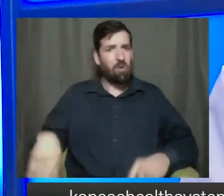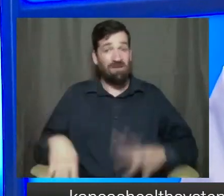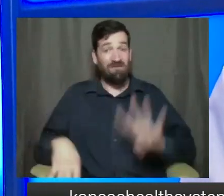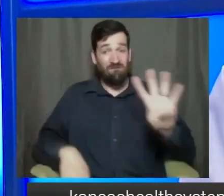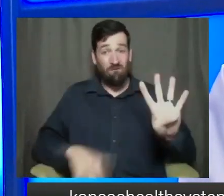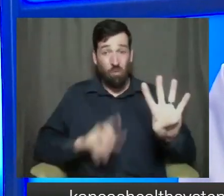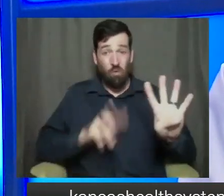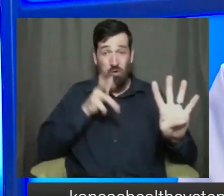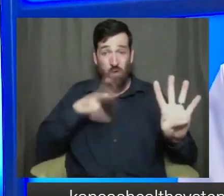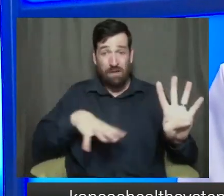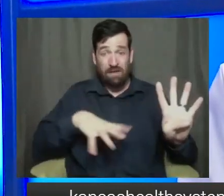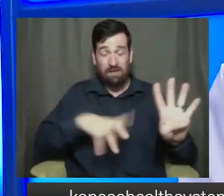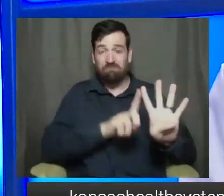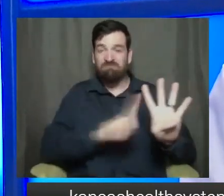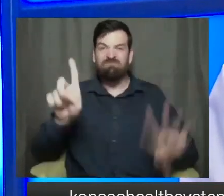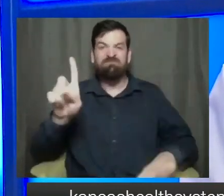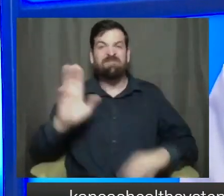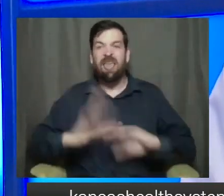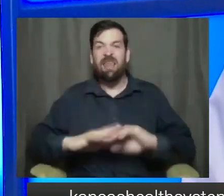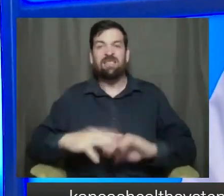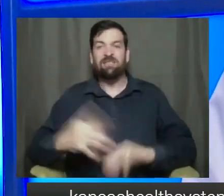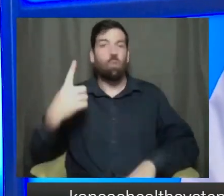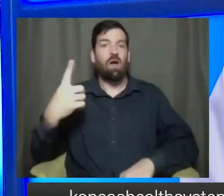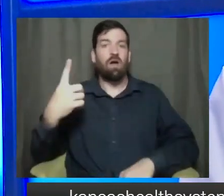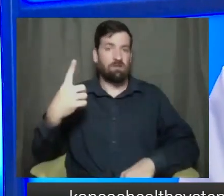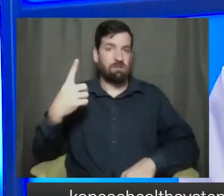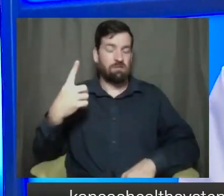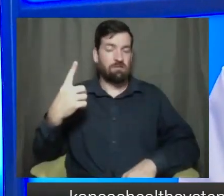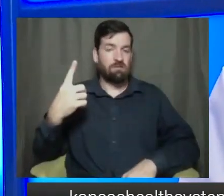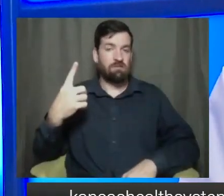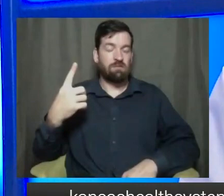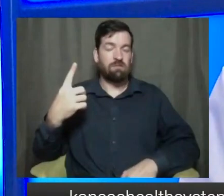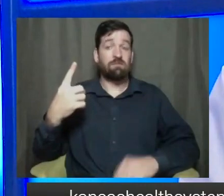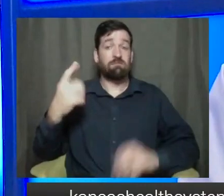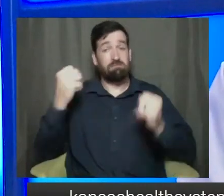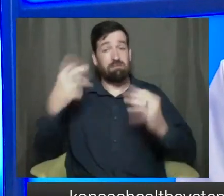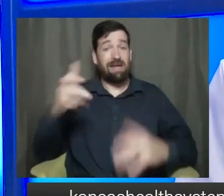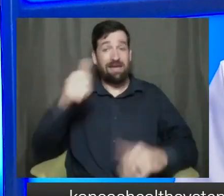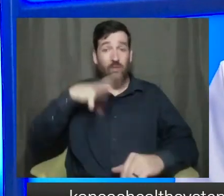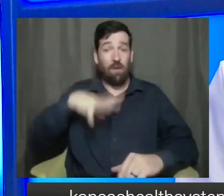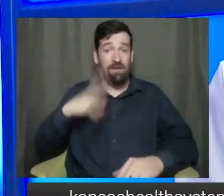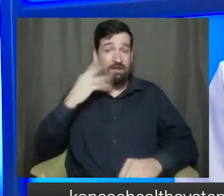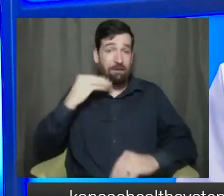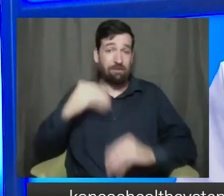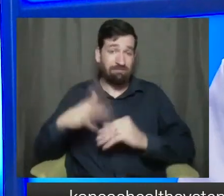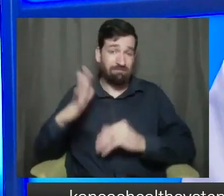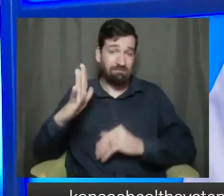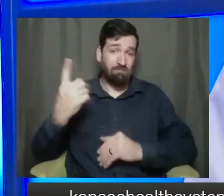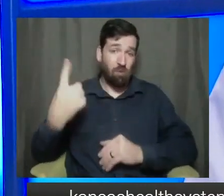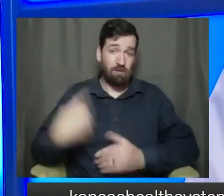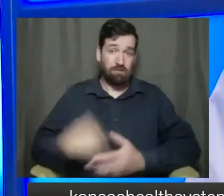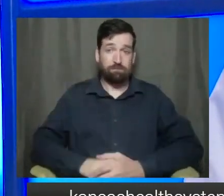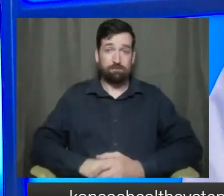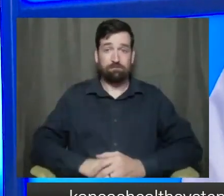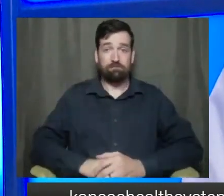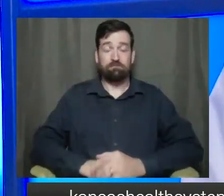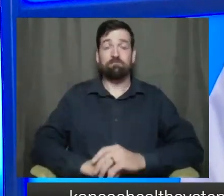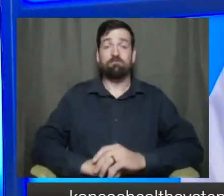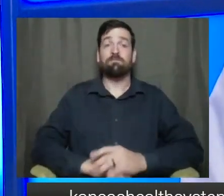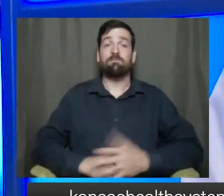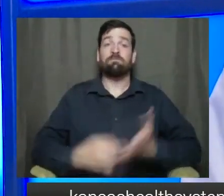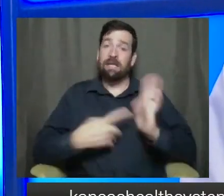at least one pelvic floor disorder sometime in their life, and many women experience more than one. They're symptoms that we can